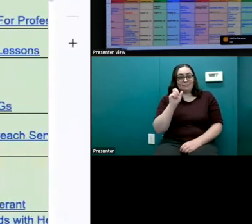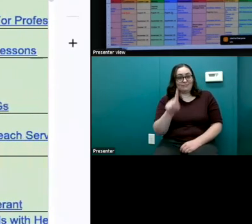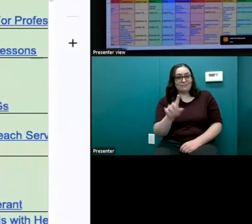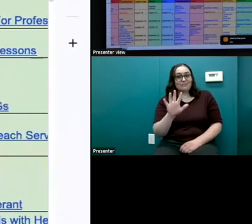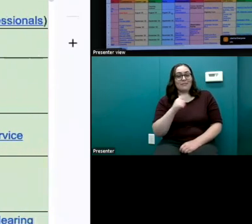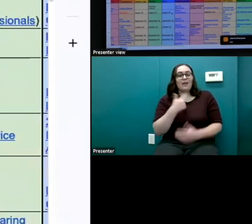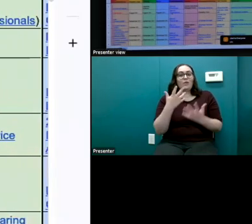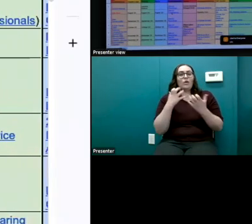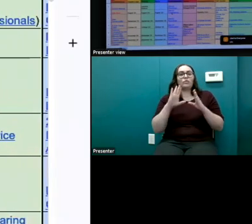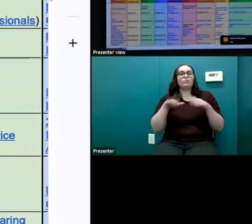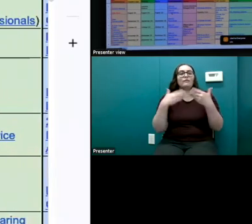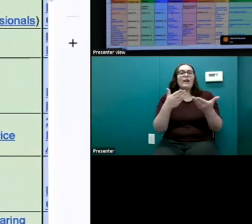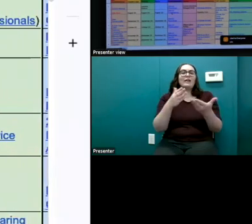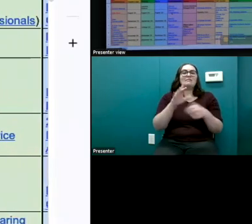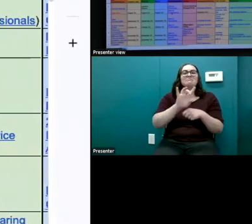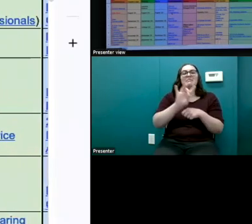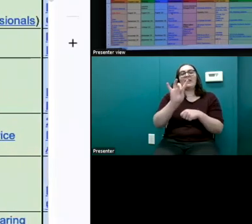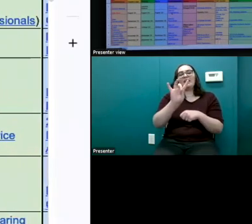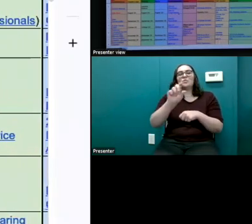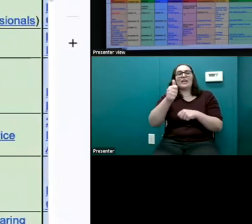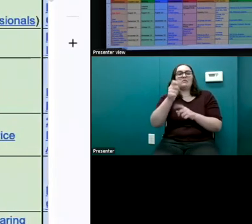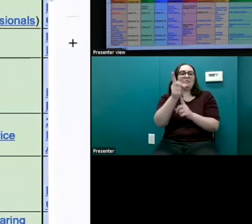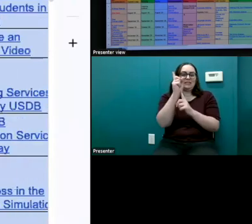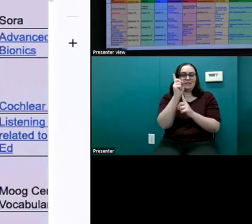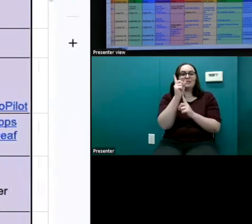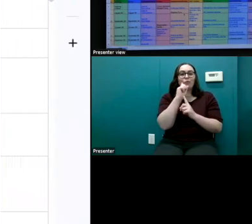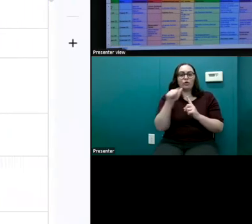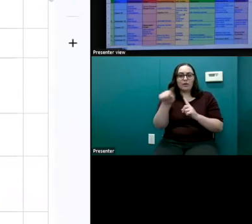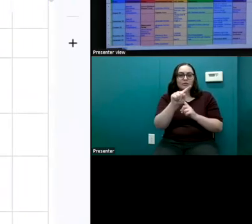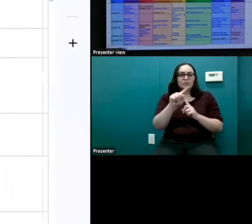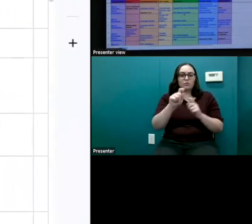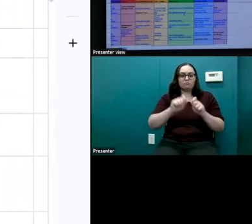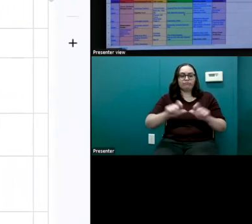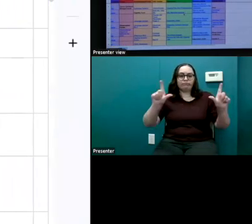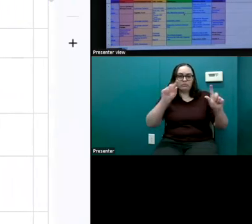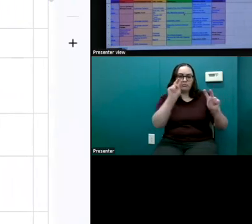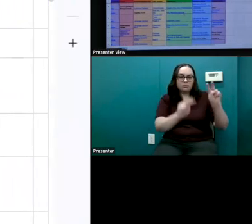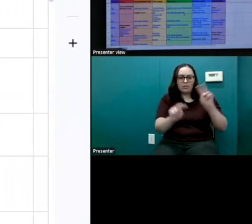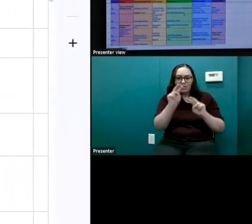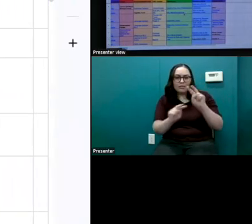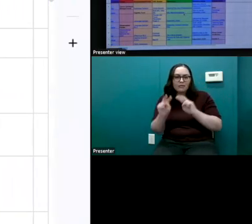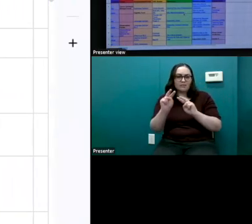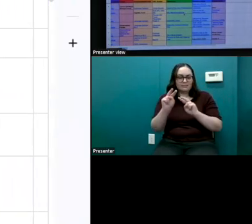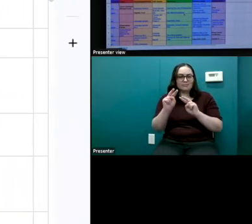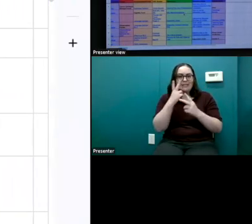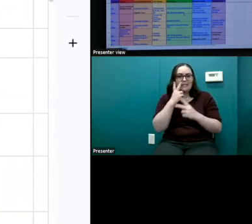10 minutes, 8 to 10 minutes, to just kind of go through this form and just kind of see what is on there.